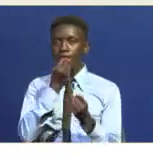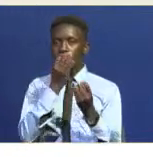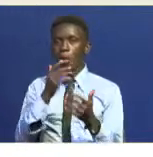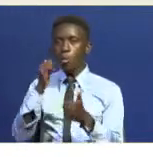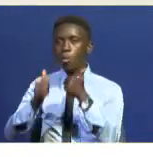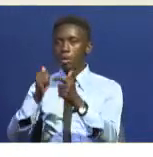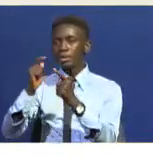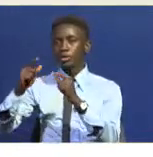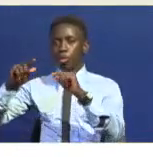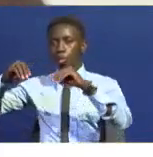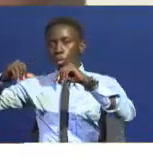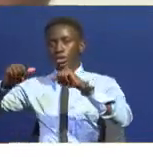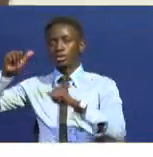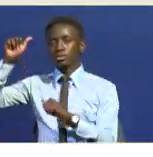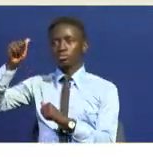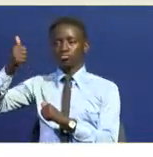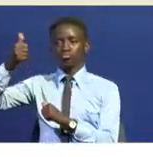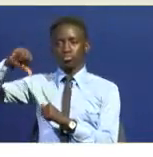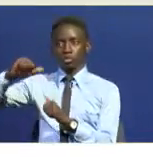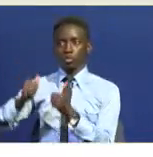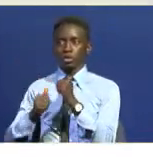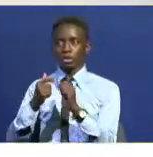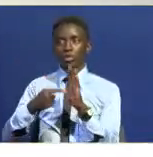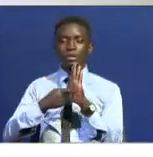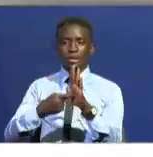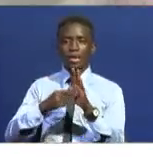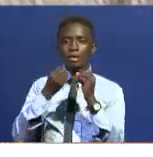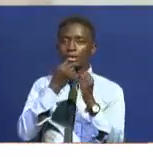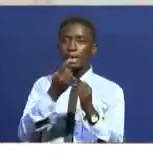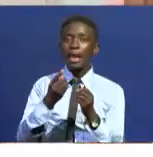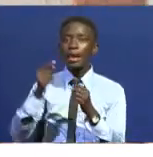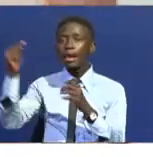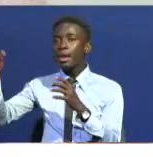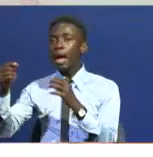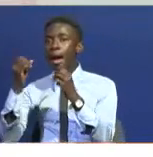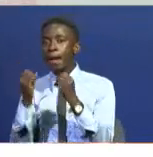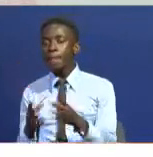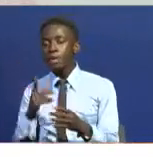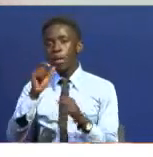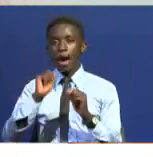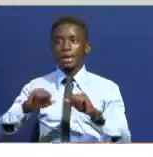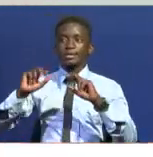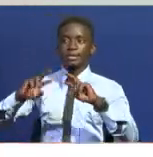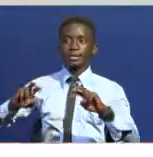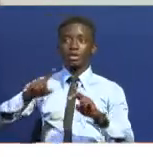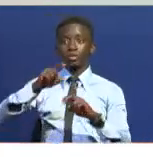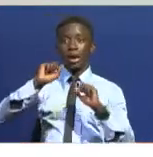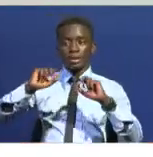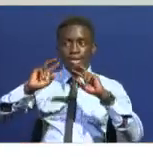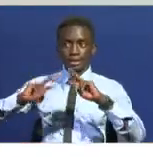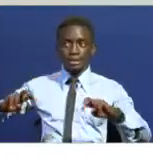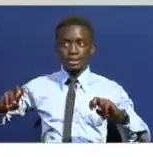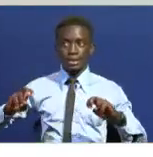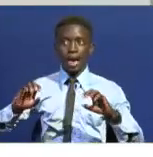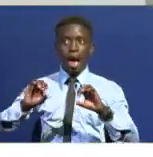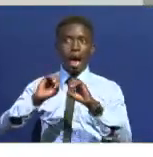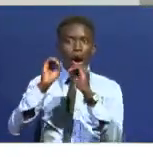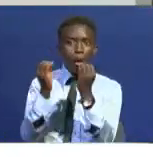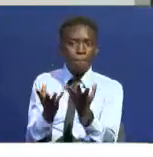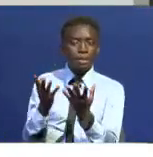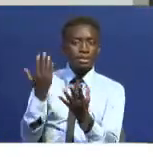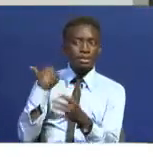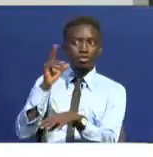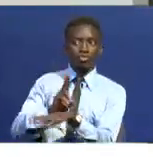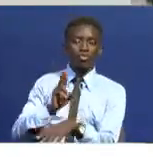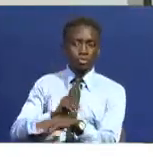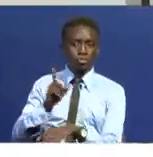is here, or in this direction, mm-hmm. how many are there, and what's the diameter. And now you can check against the design, which is the drawing, mm-hmm. how much was decided. And